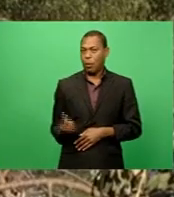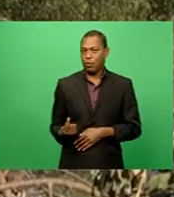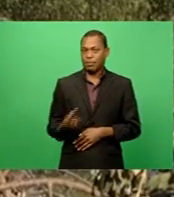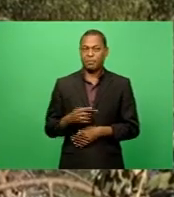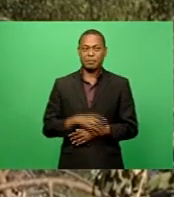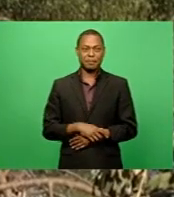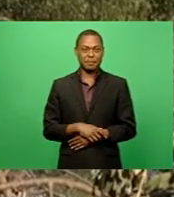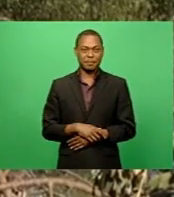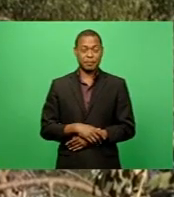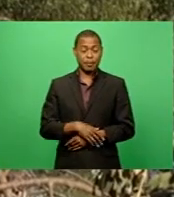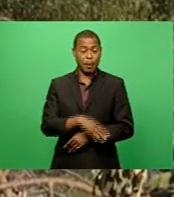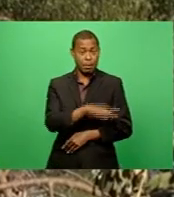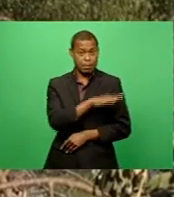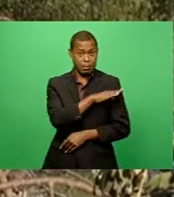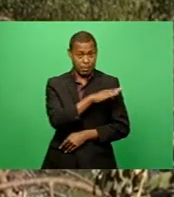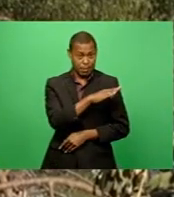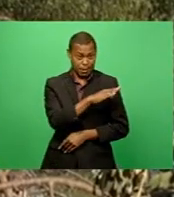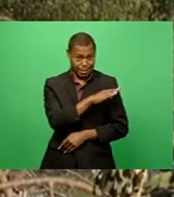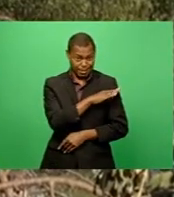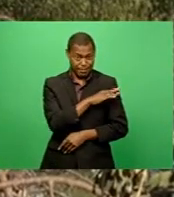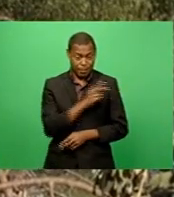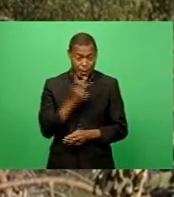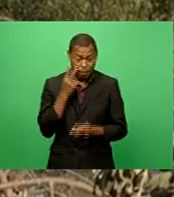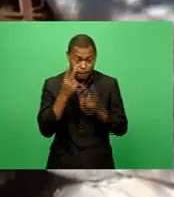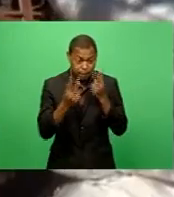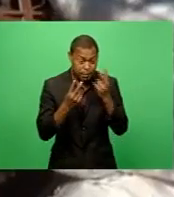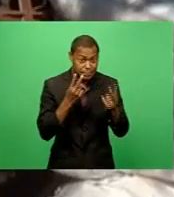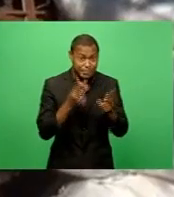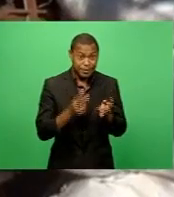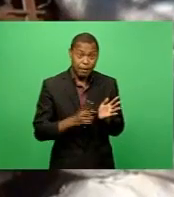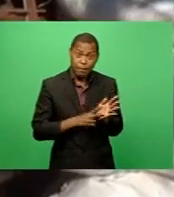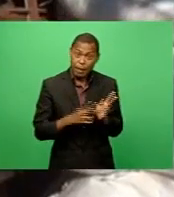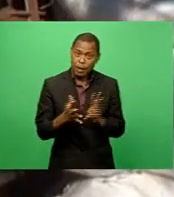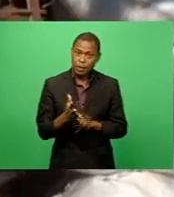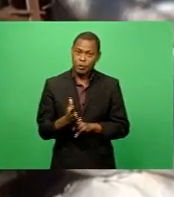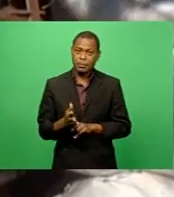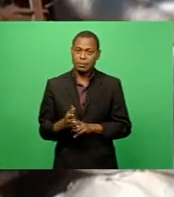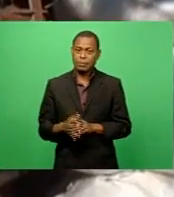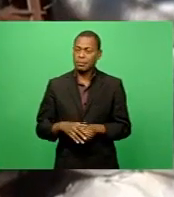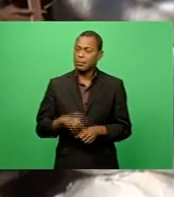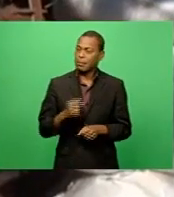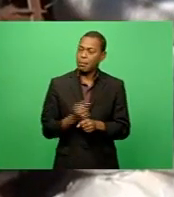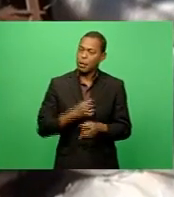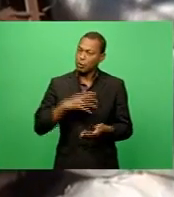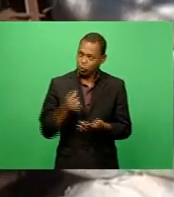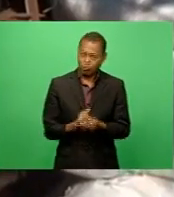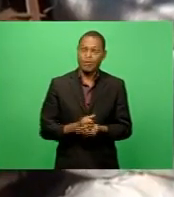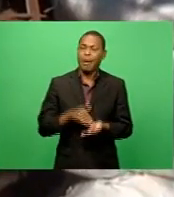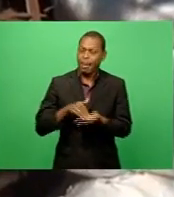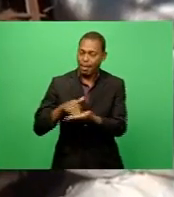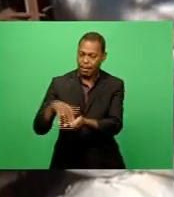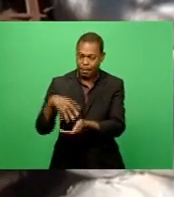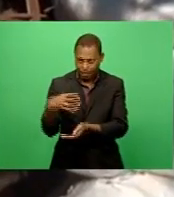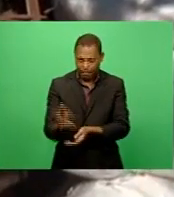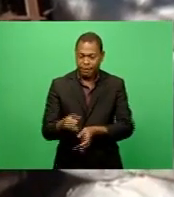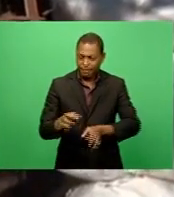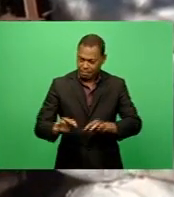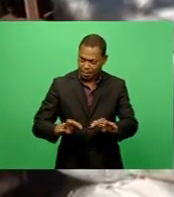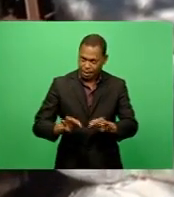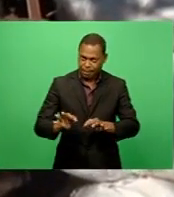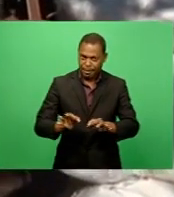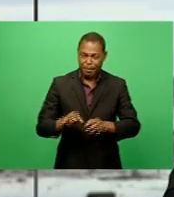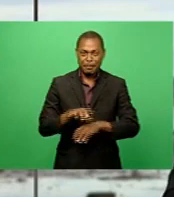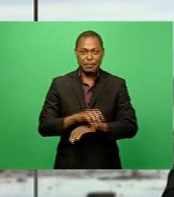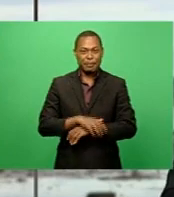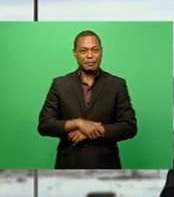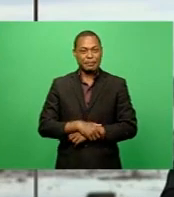Prime Minister Voreqe Bainimarama, on his visit to the village, assured the people that help is on the way. Korey Tandulala, FBC